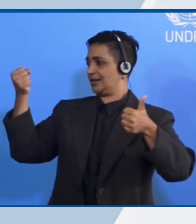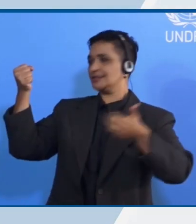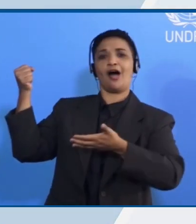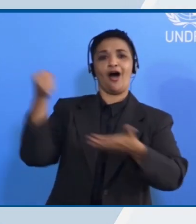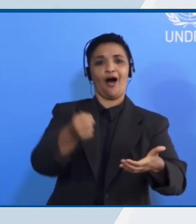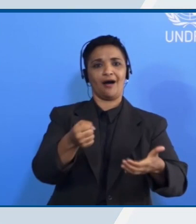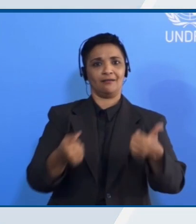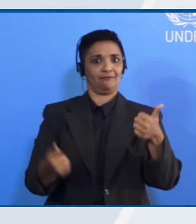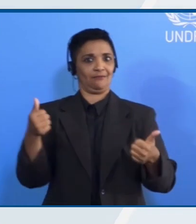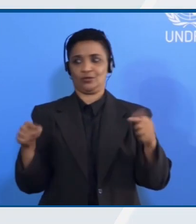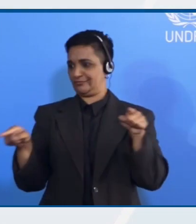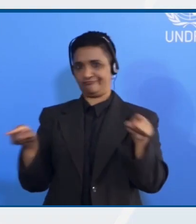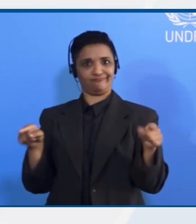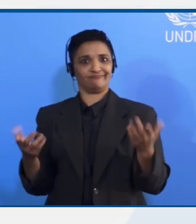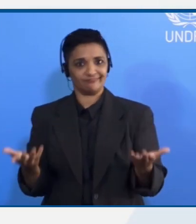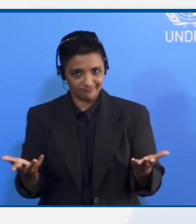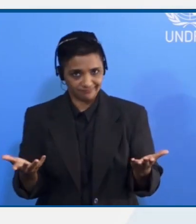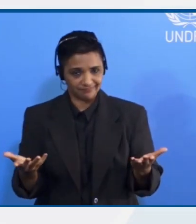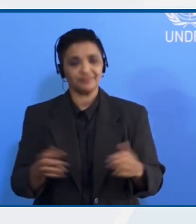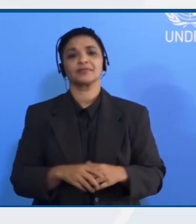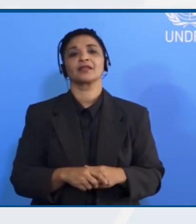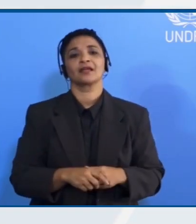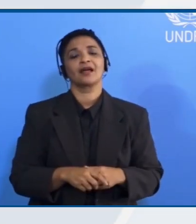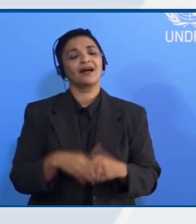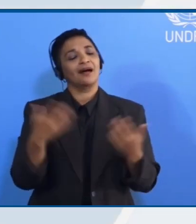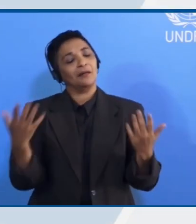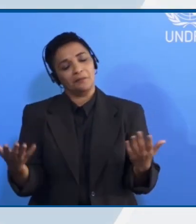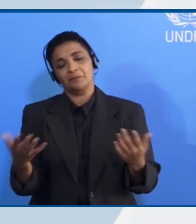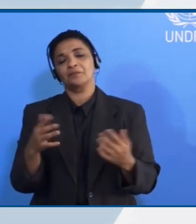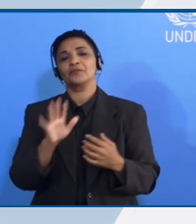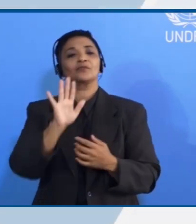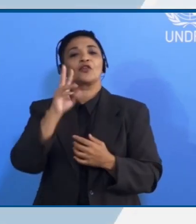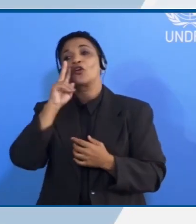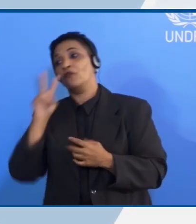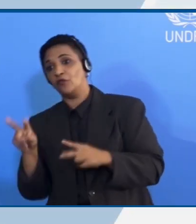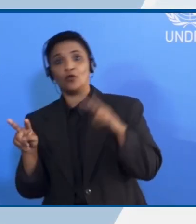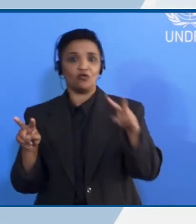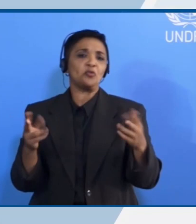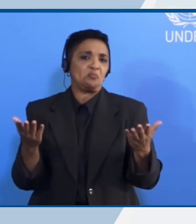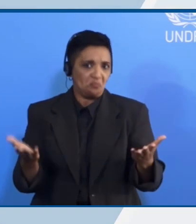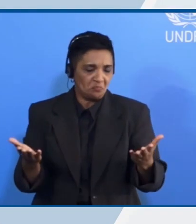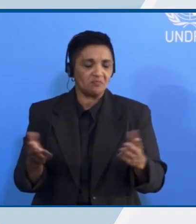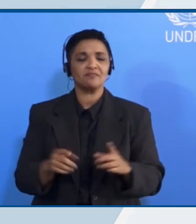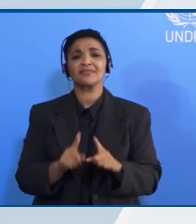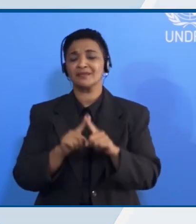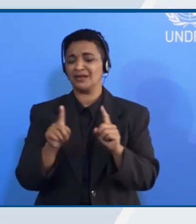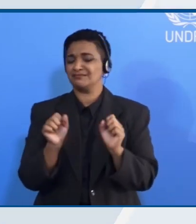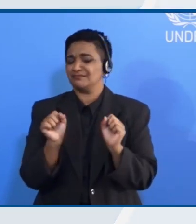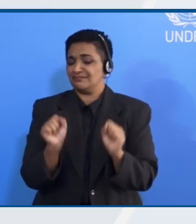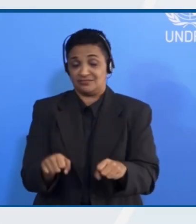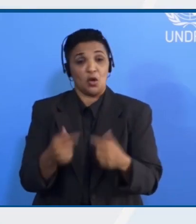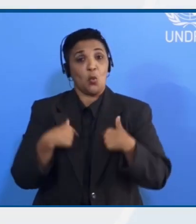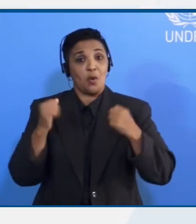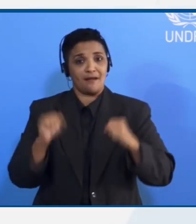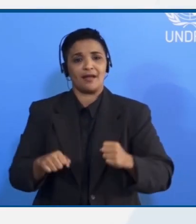And I would like to say that there's whichever way that you would like to choose on that, but there's much, much, much more that